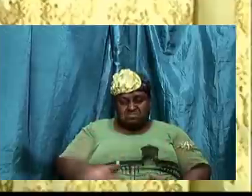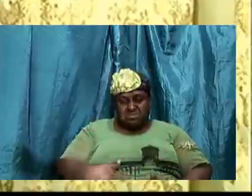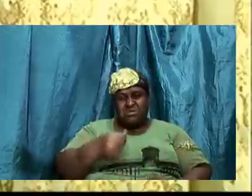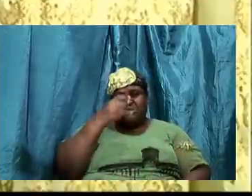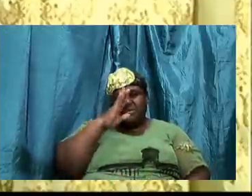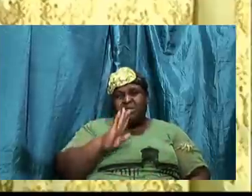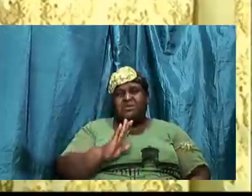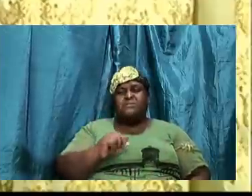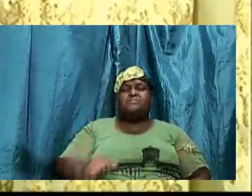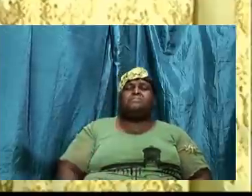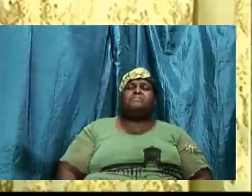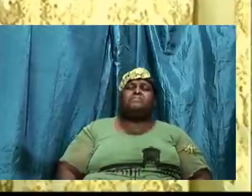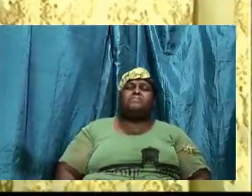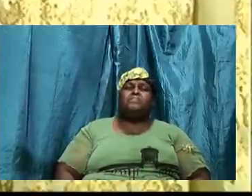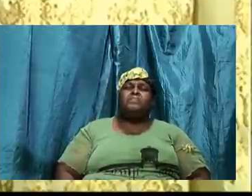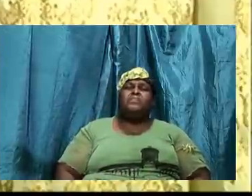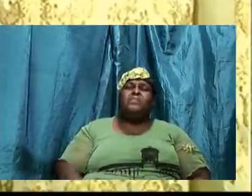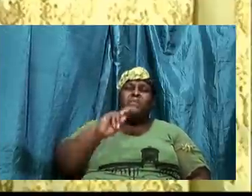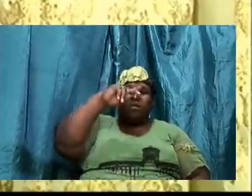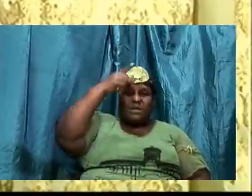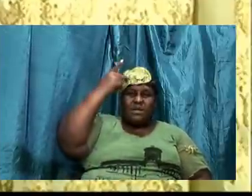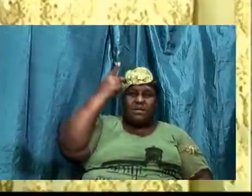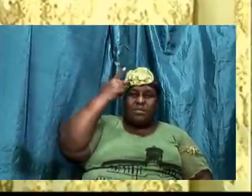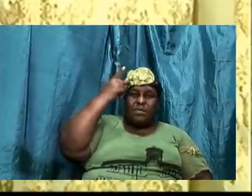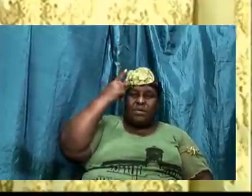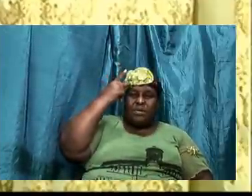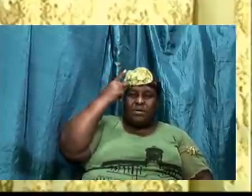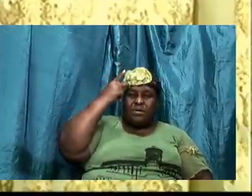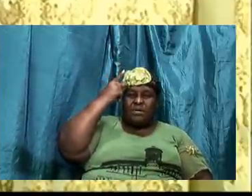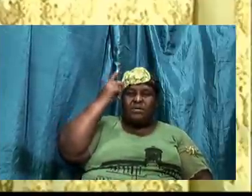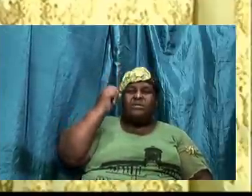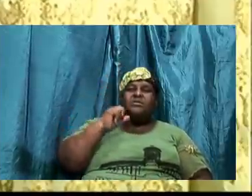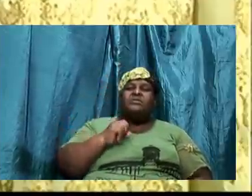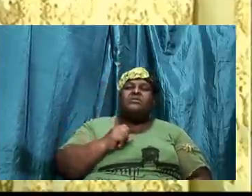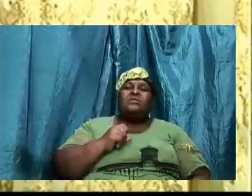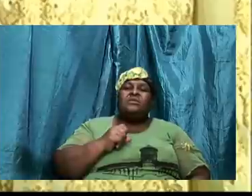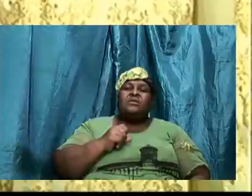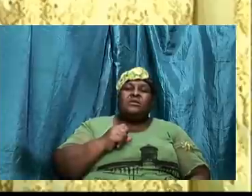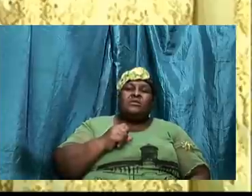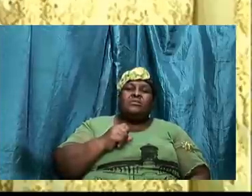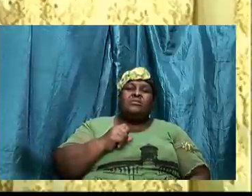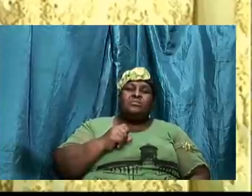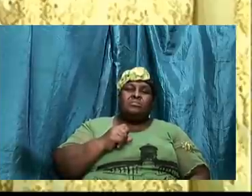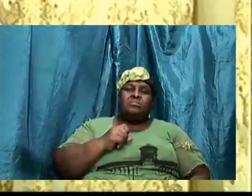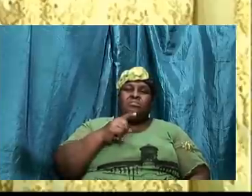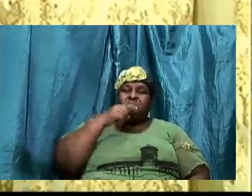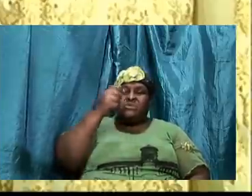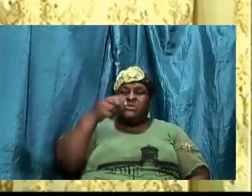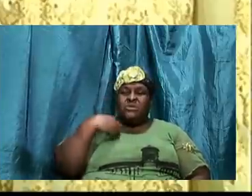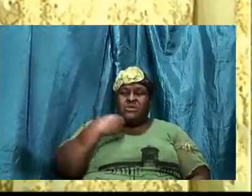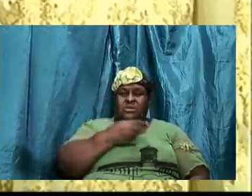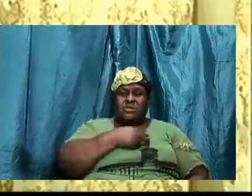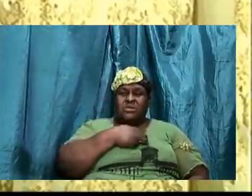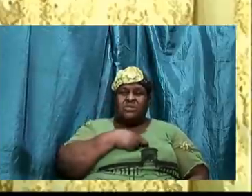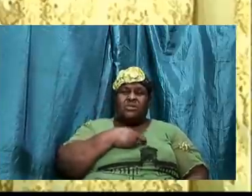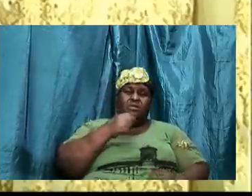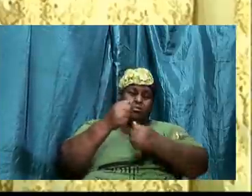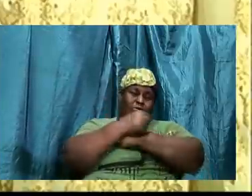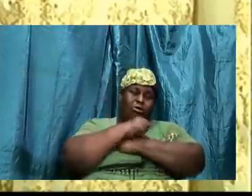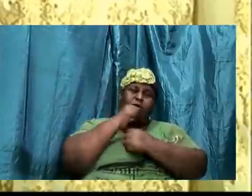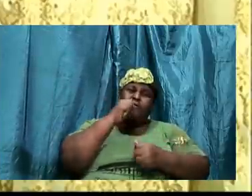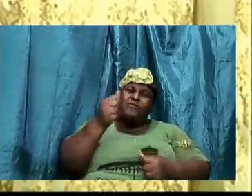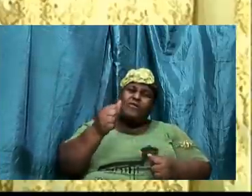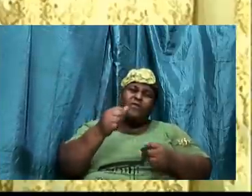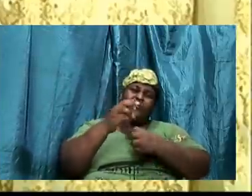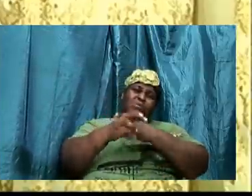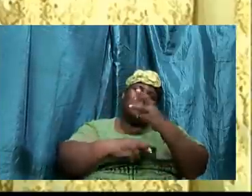The apostle in 1 John 2:15 to 17, right? He tells us that we should love not the world nor the